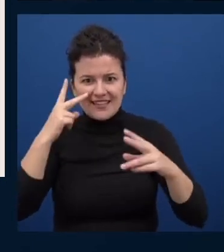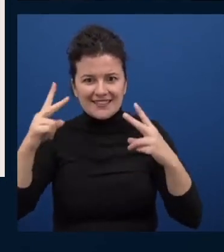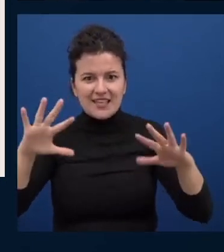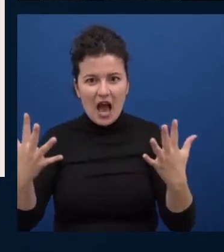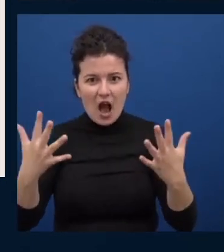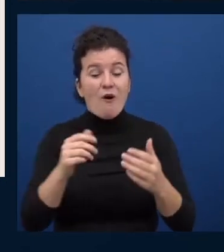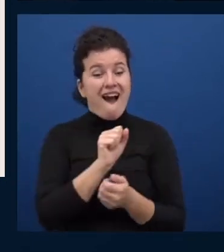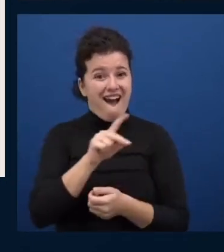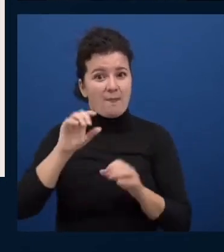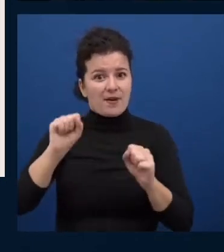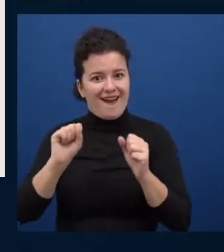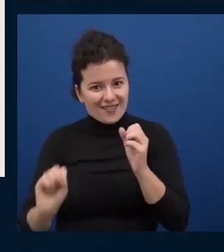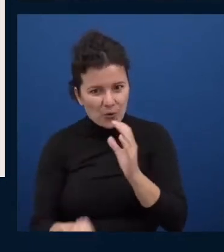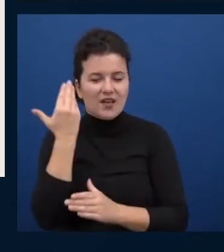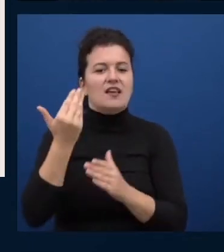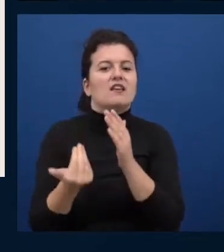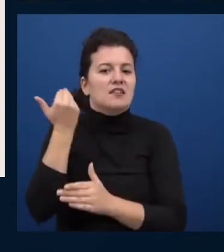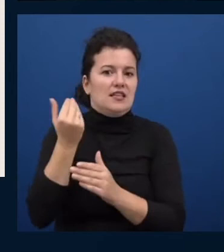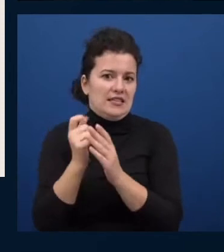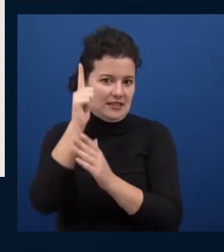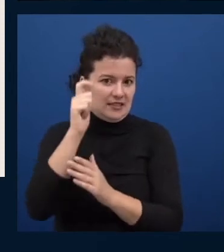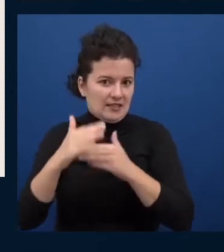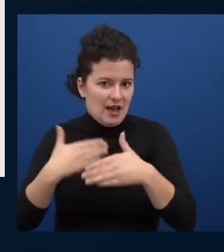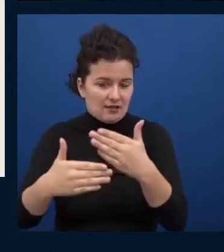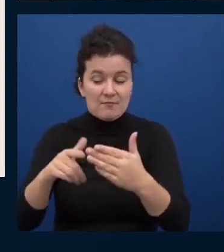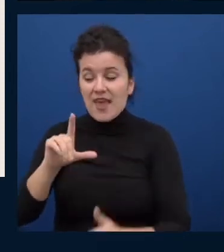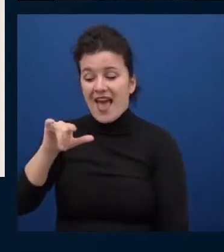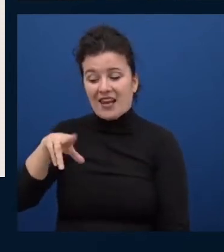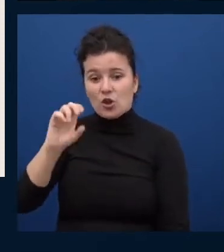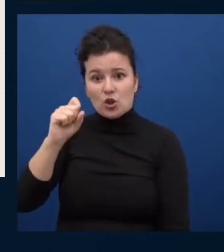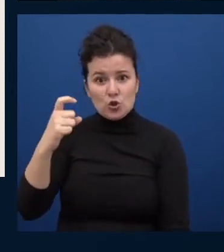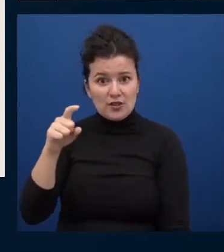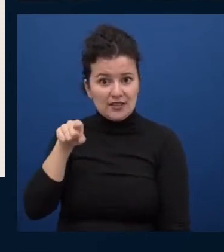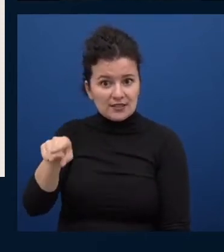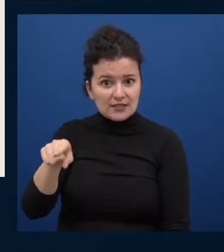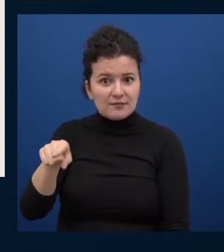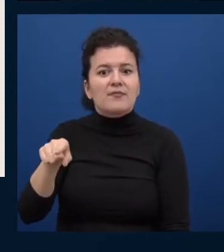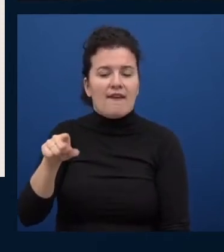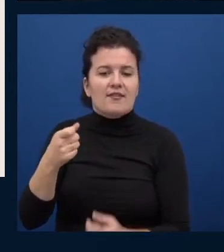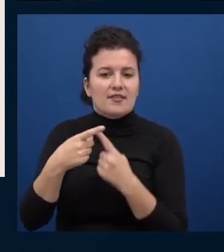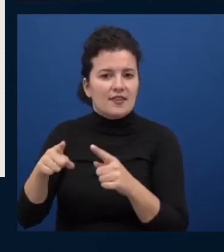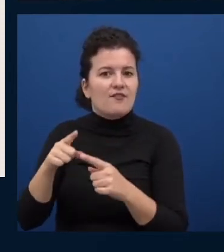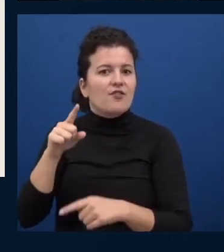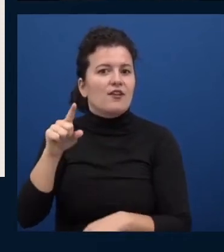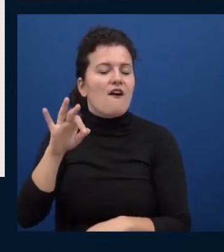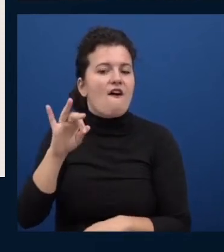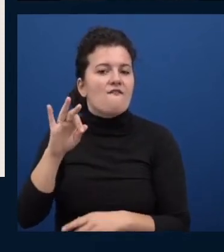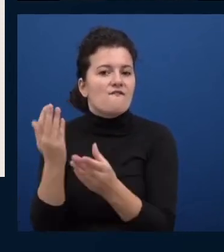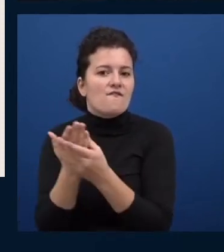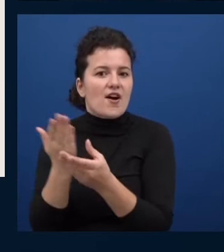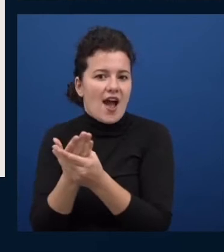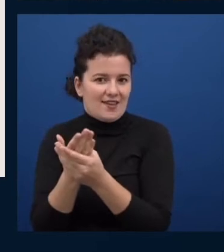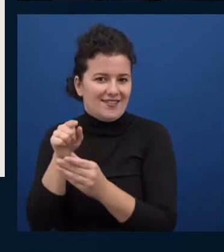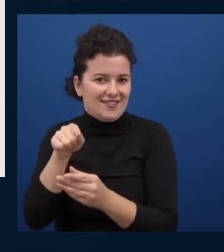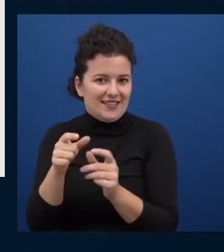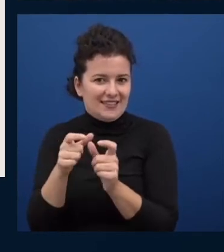restarts. Also for Linux that has a case-sensitive file system, it is important that